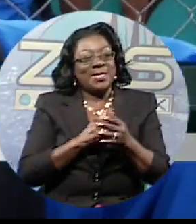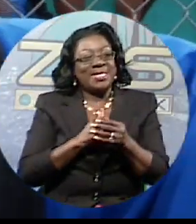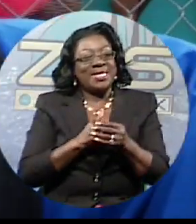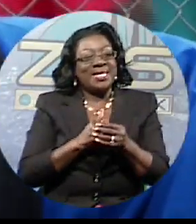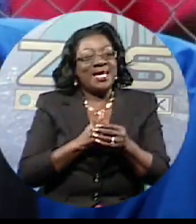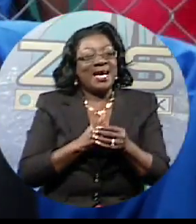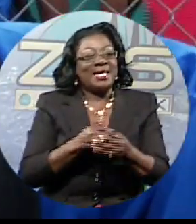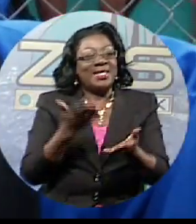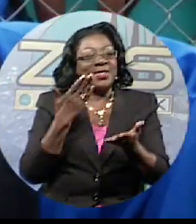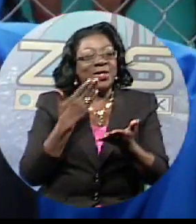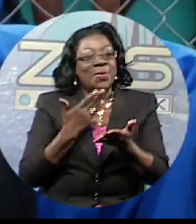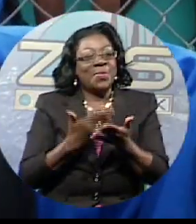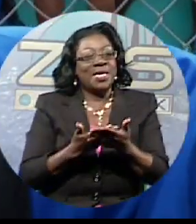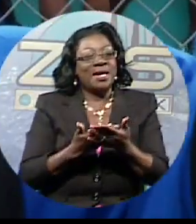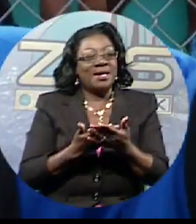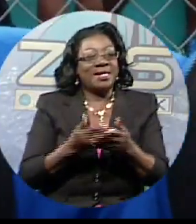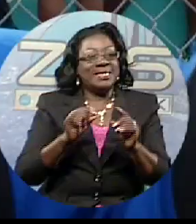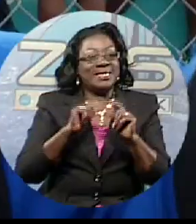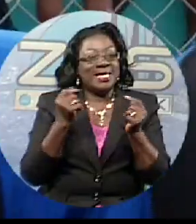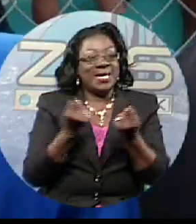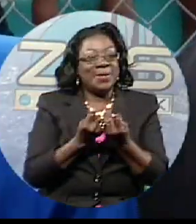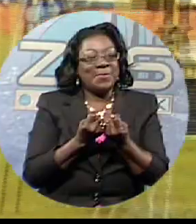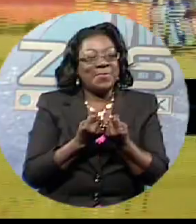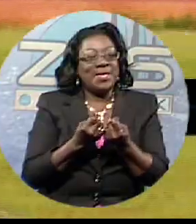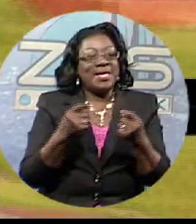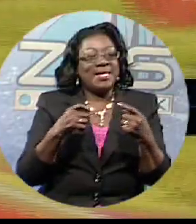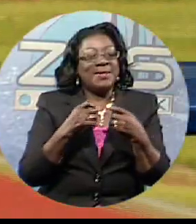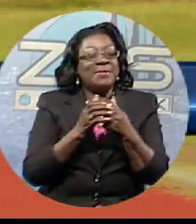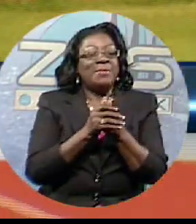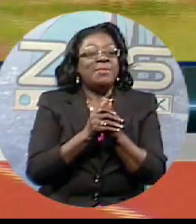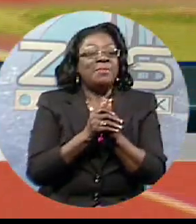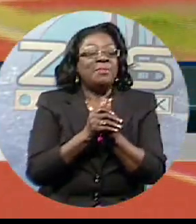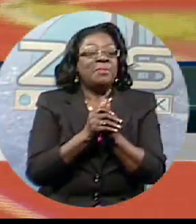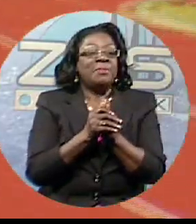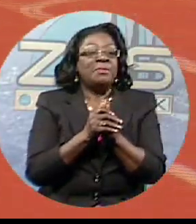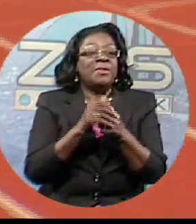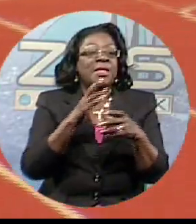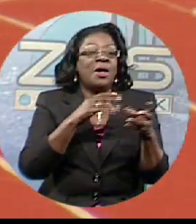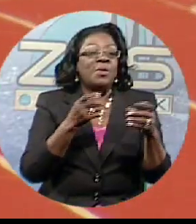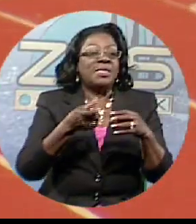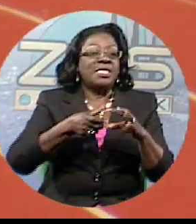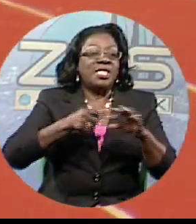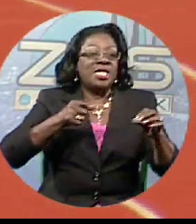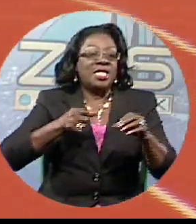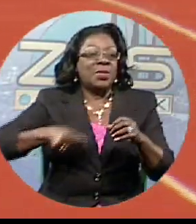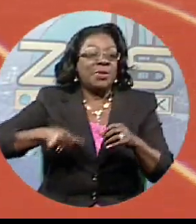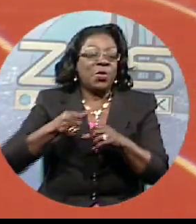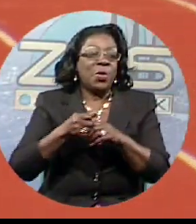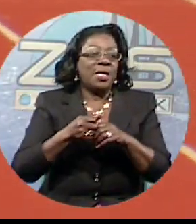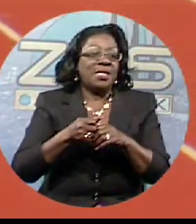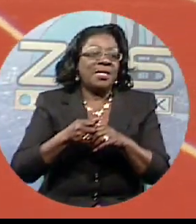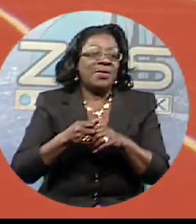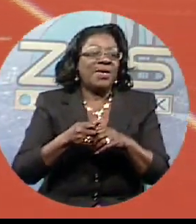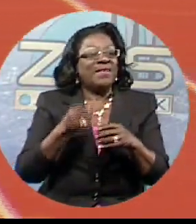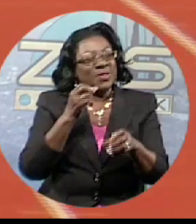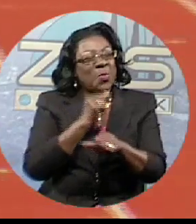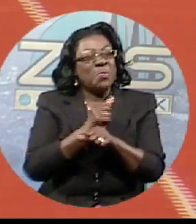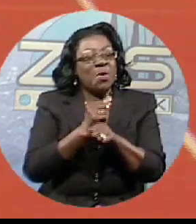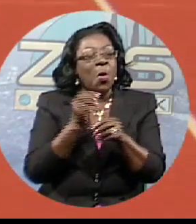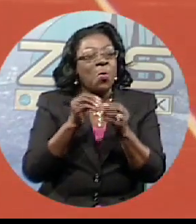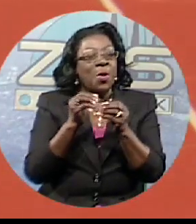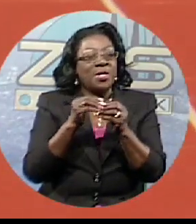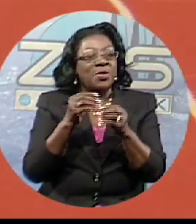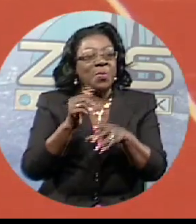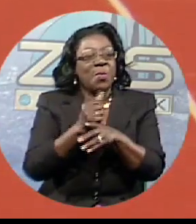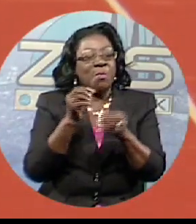they give me a good start, so I have to carry it home to my other teammate. All right, how was the exchange between y'all two? We have some work to do, but it wasn't bad.